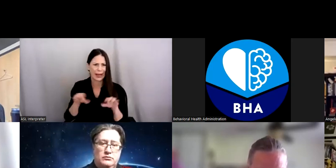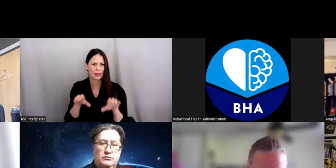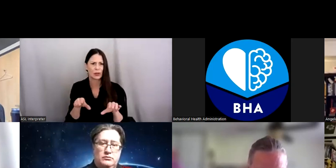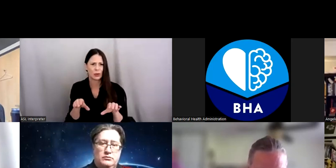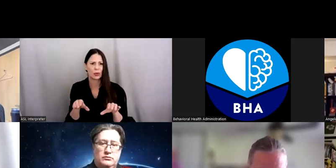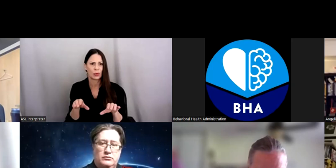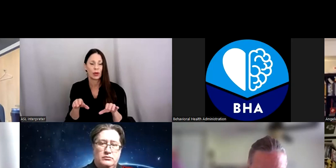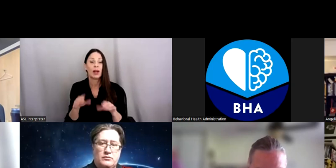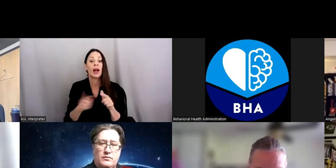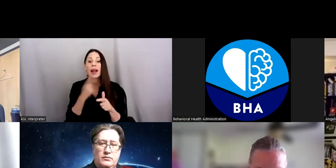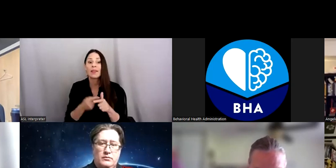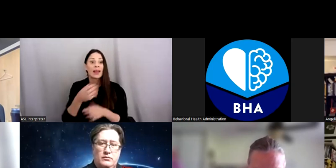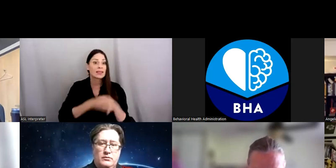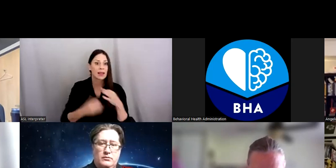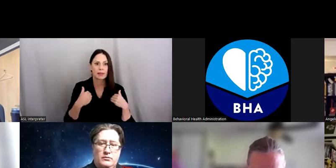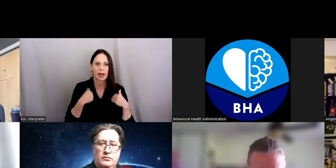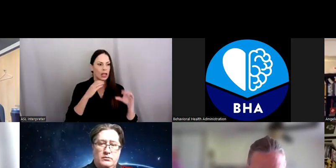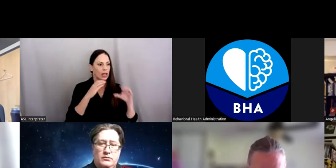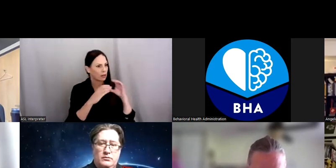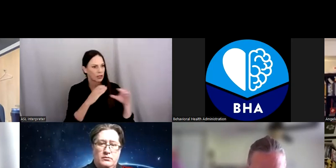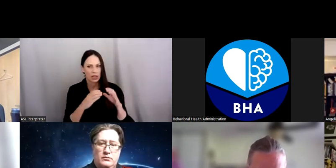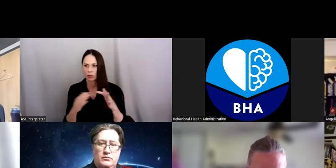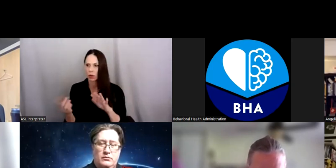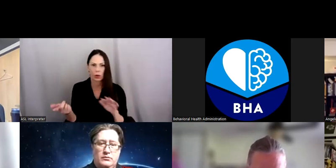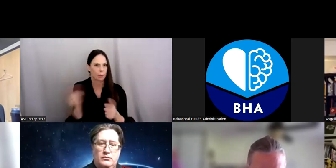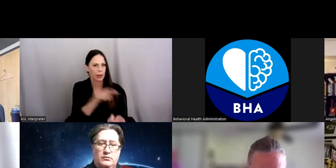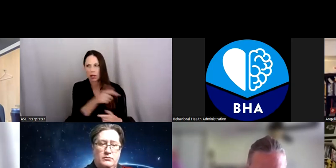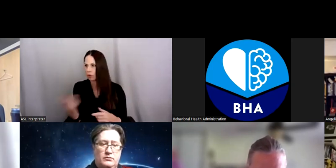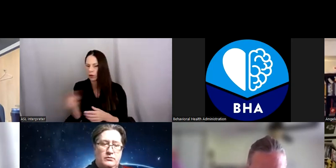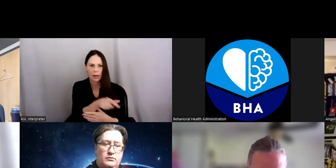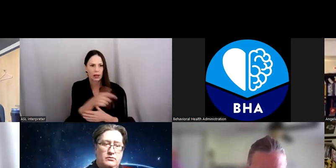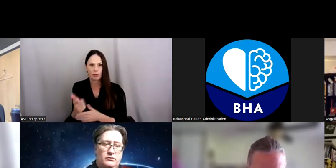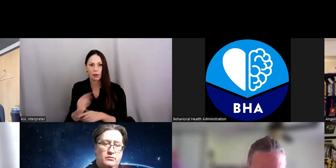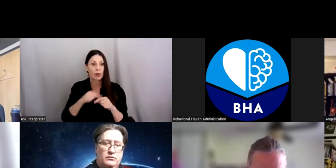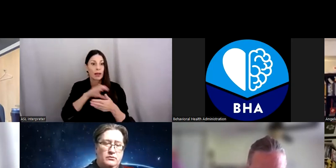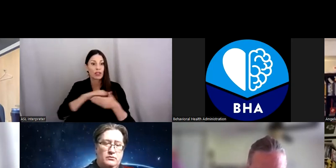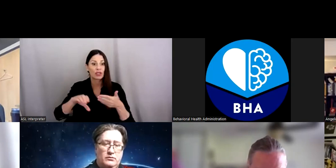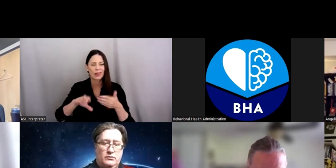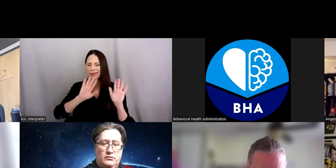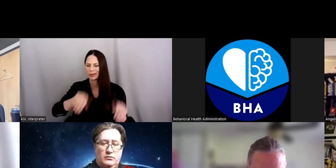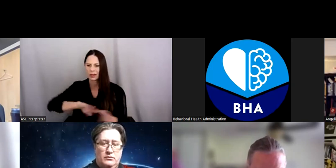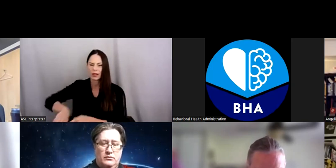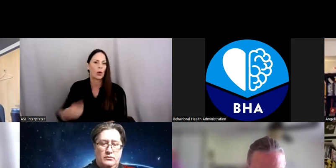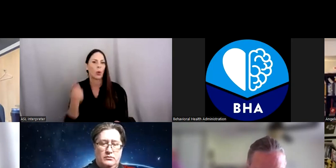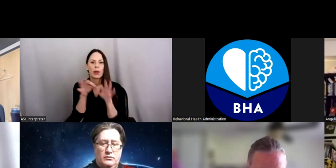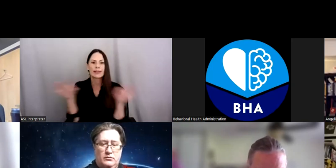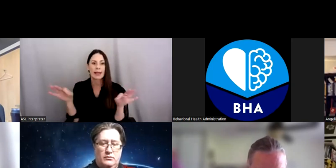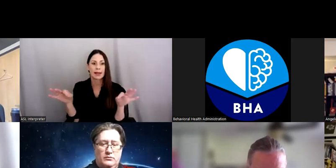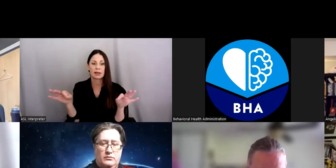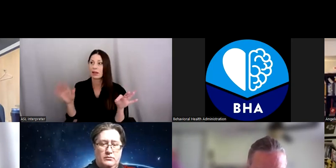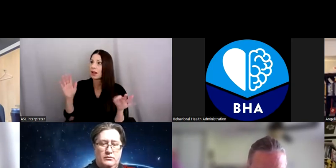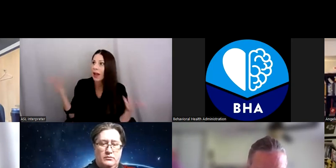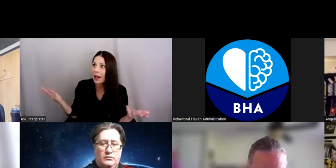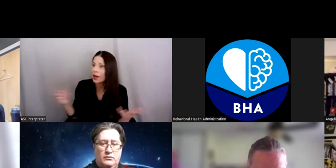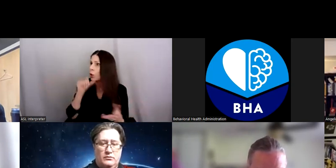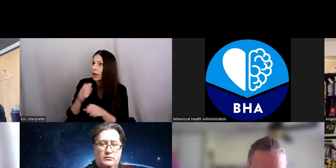instead of having a conversation where we're going back and forth about checks, it's just a one sentence like, hey, we didn't get our checks. Okay, move on.